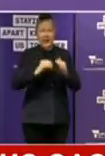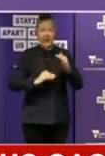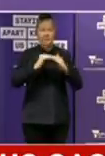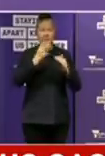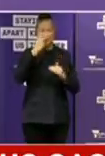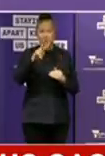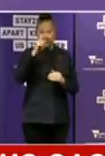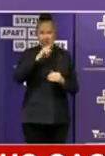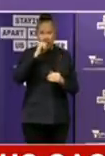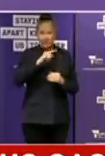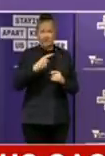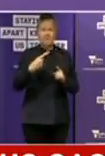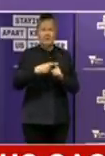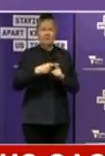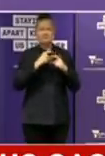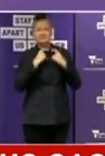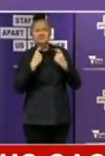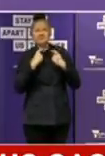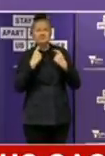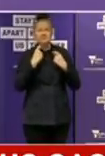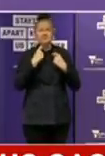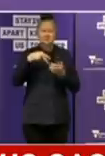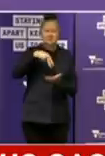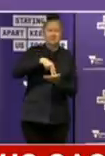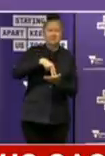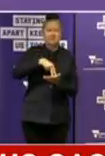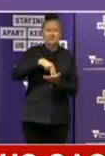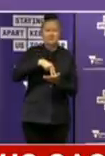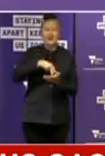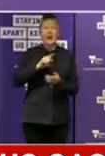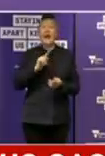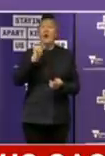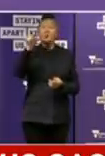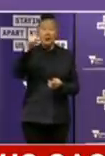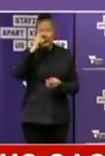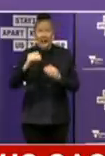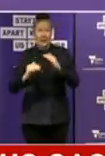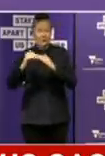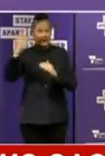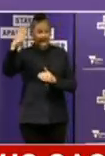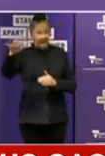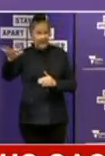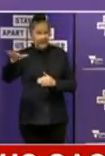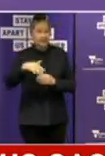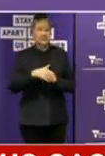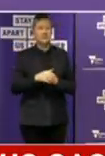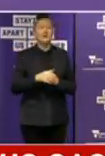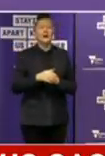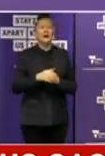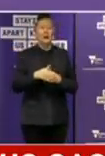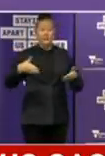leader, outdoors maximum of 50 people plus 1 faith leader. Outdoor funerals will increase to 50